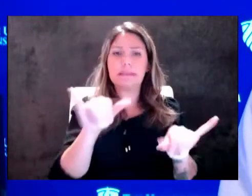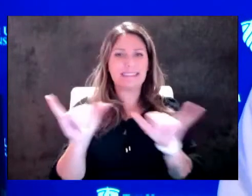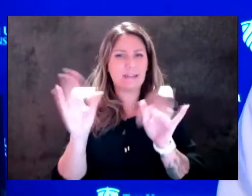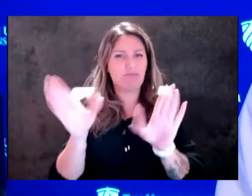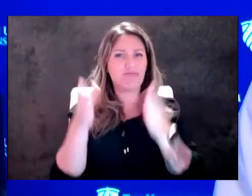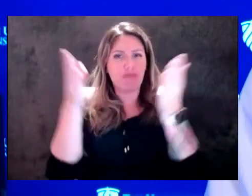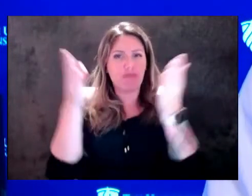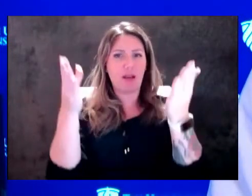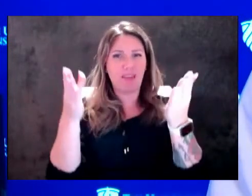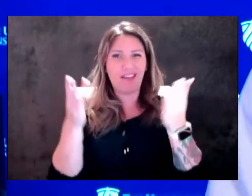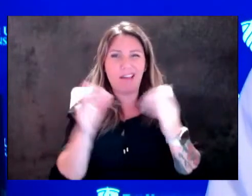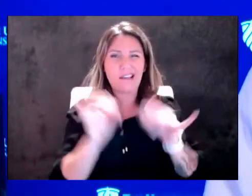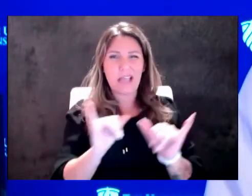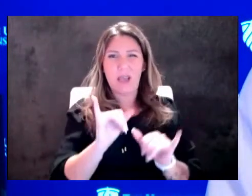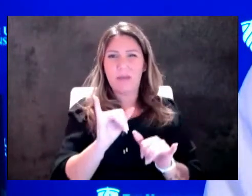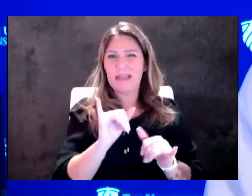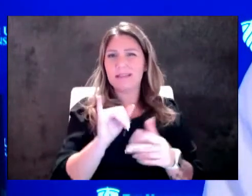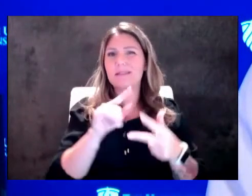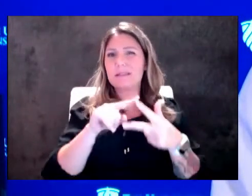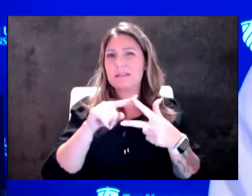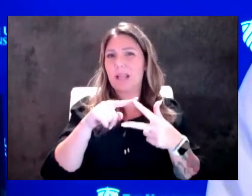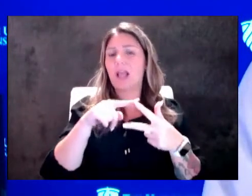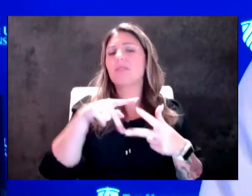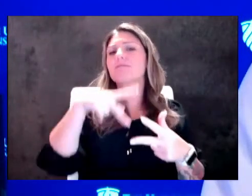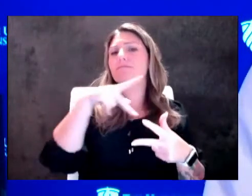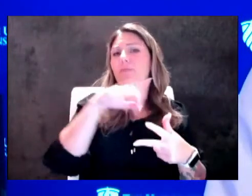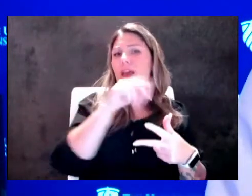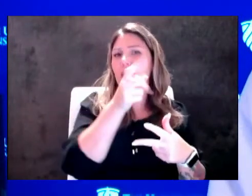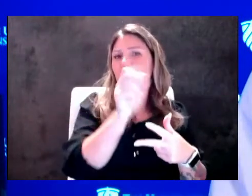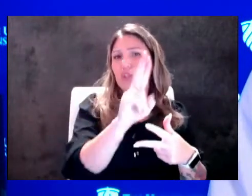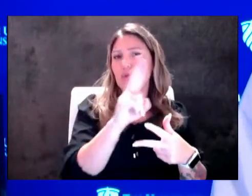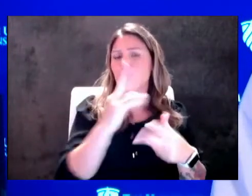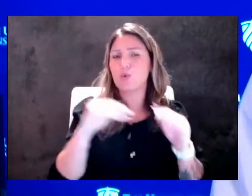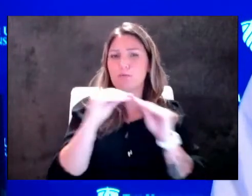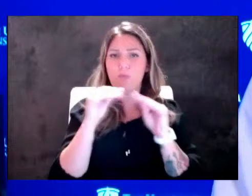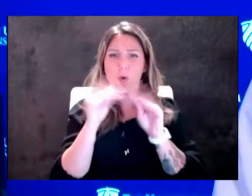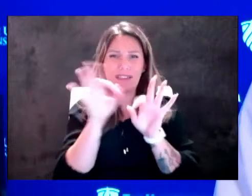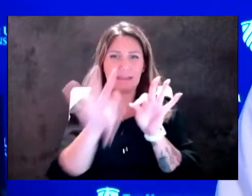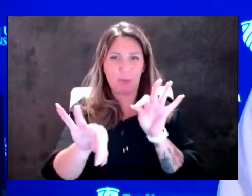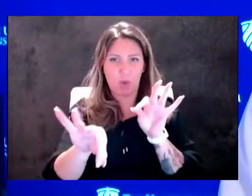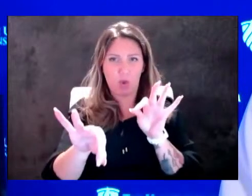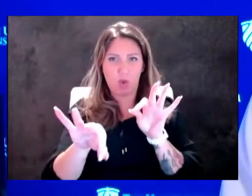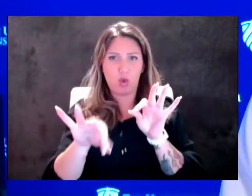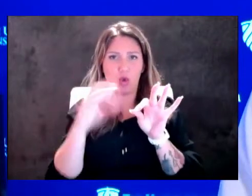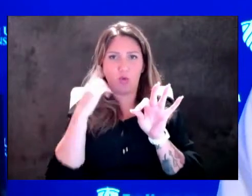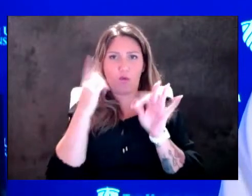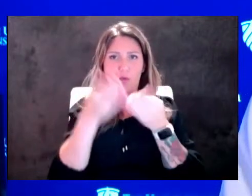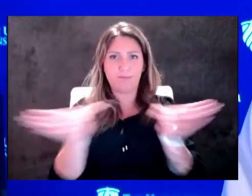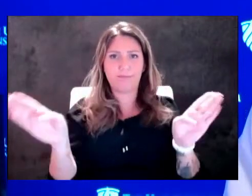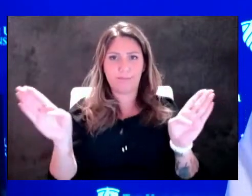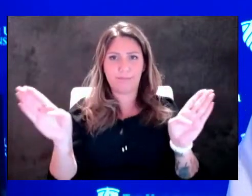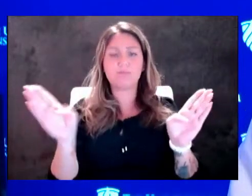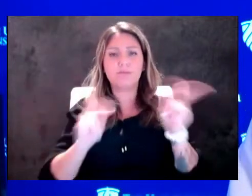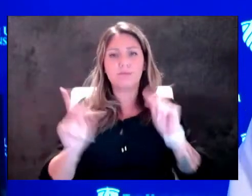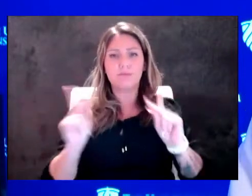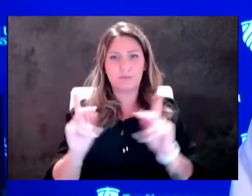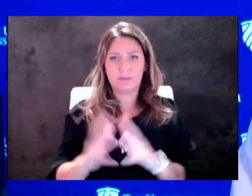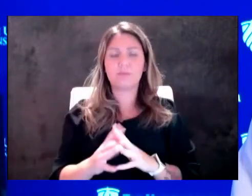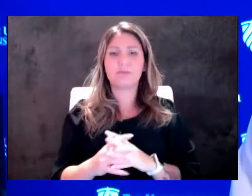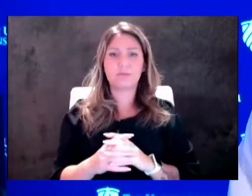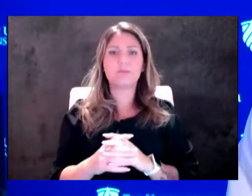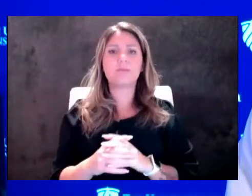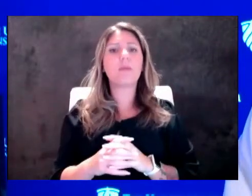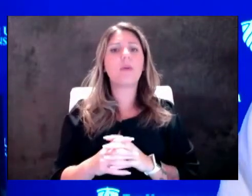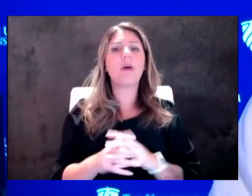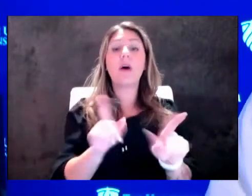as for Pfizer. Again, more for keeping it simple for the general population. But also we